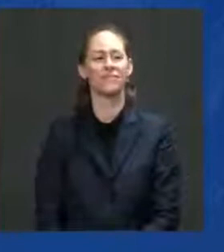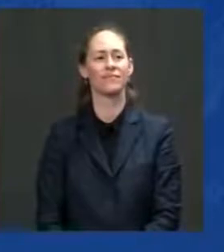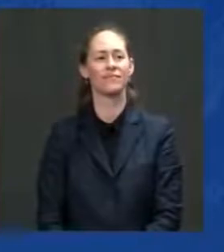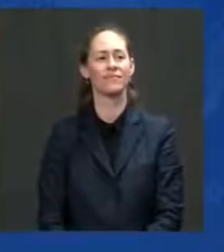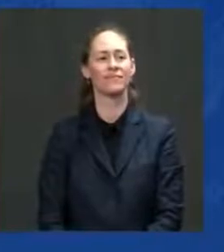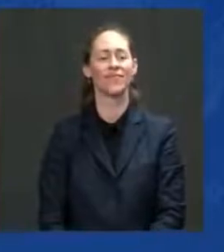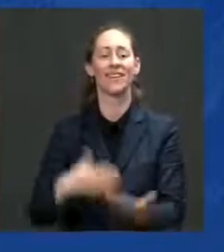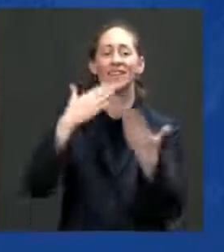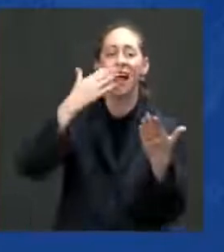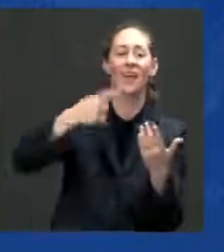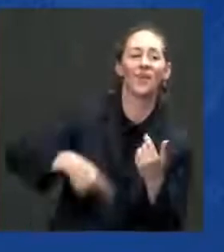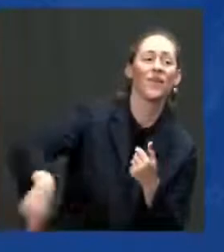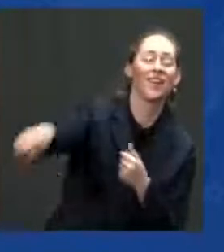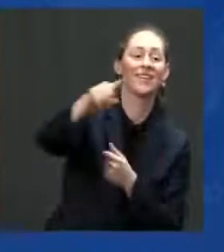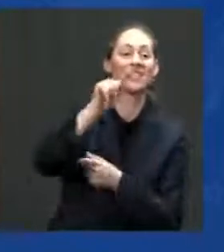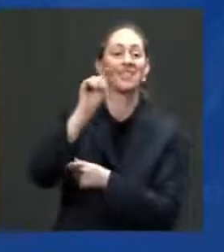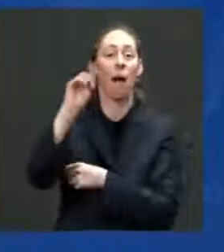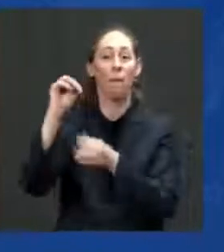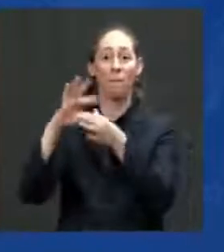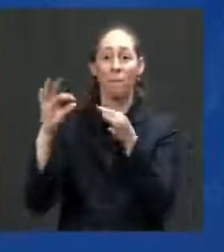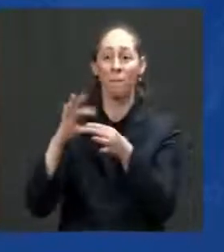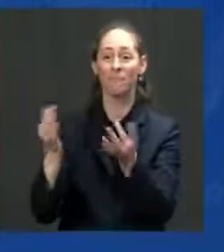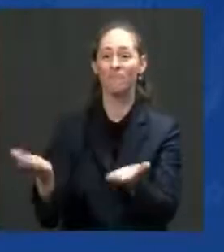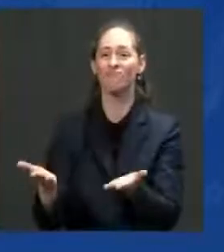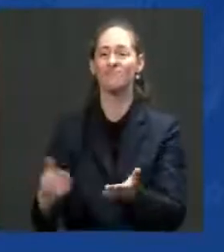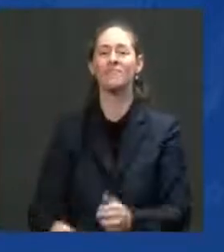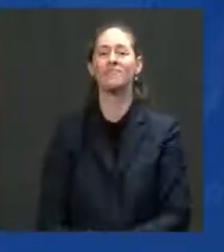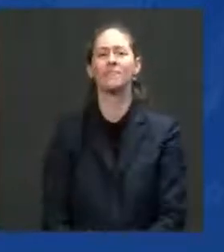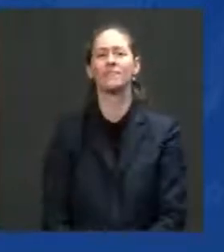And Tom's got some stuff to say.